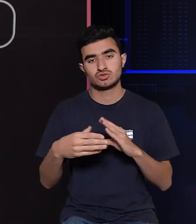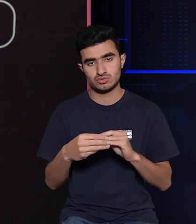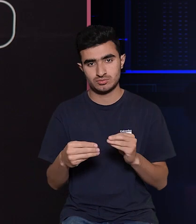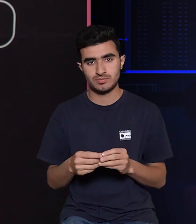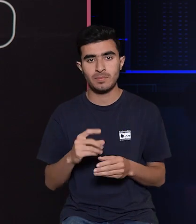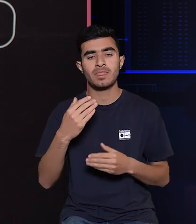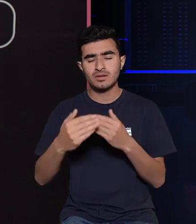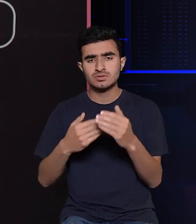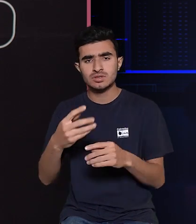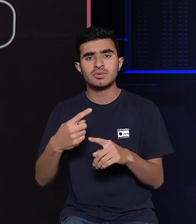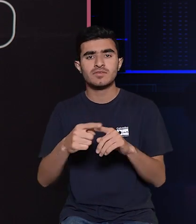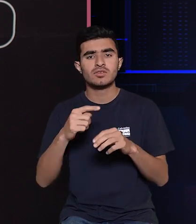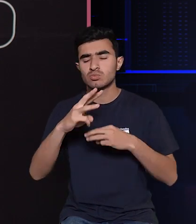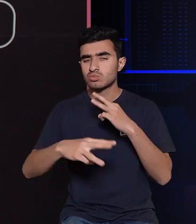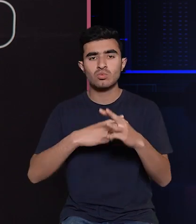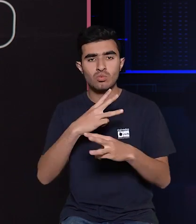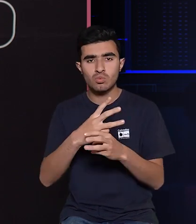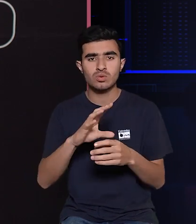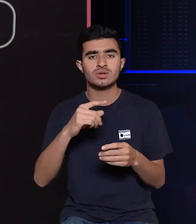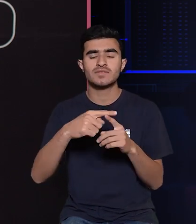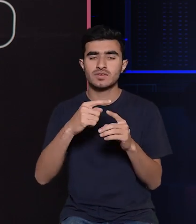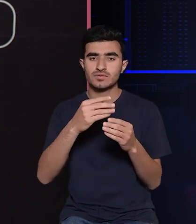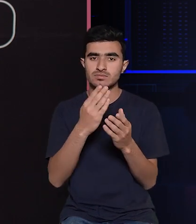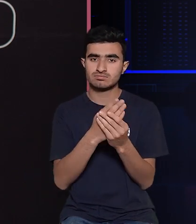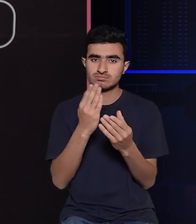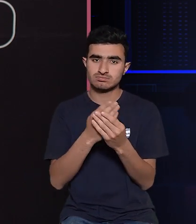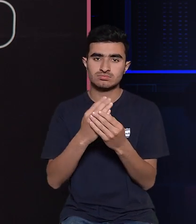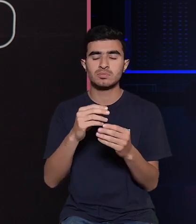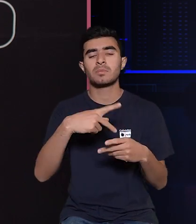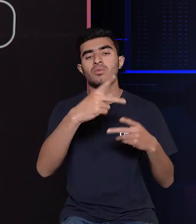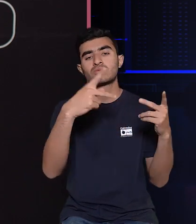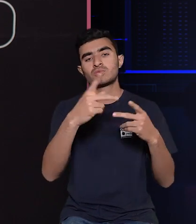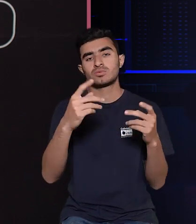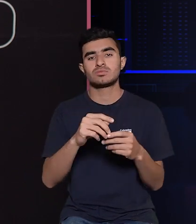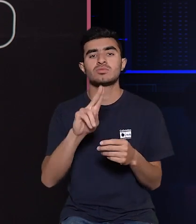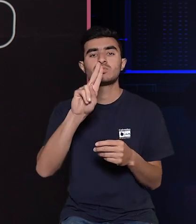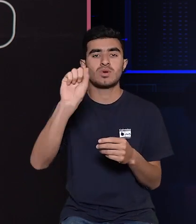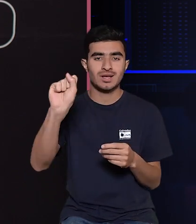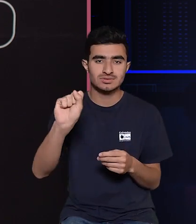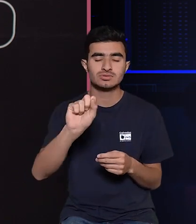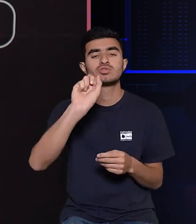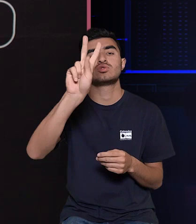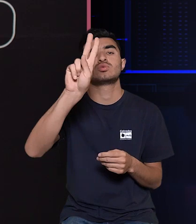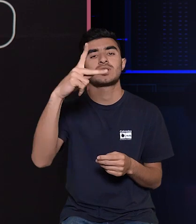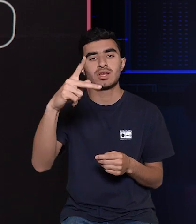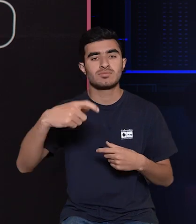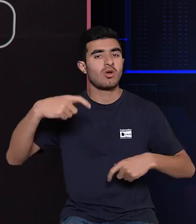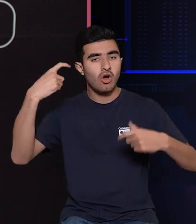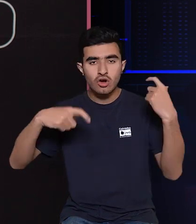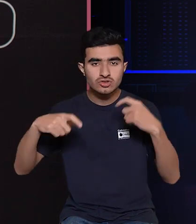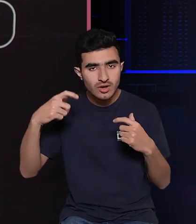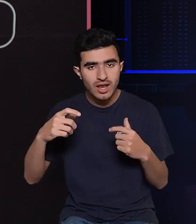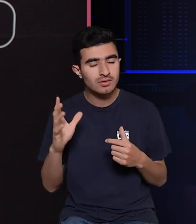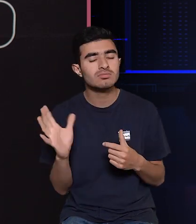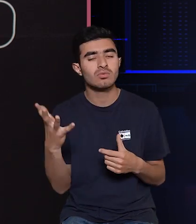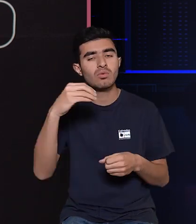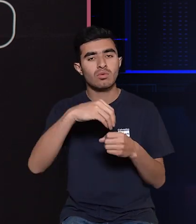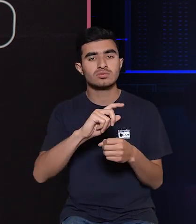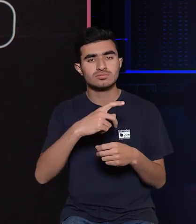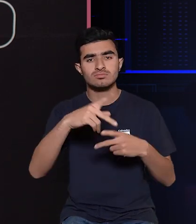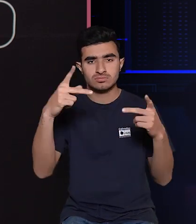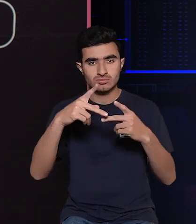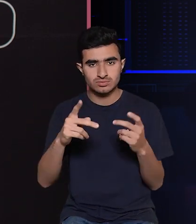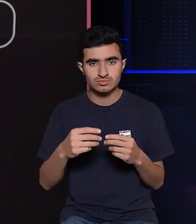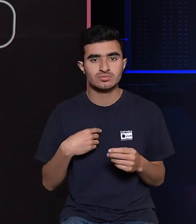in various magazines all over the world, in the US, UK, Australia. I've been